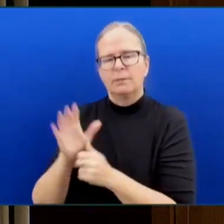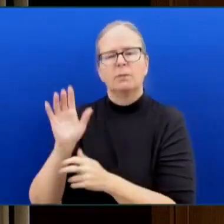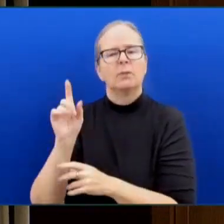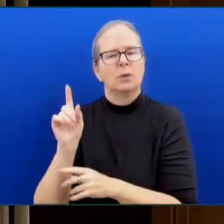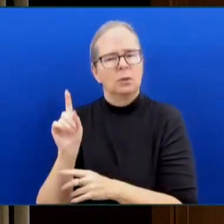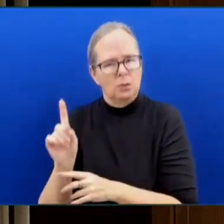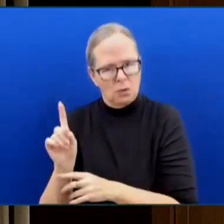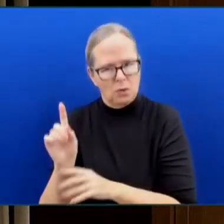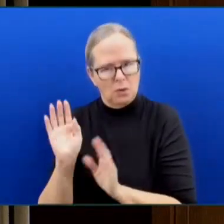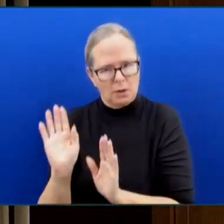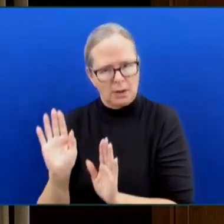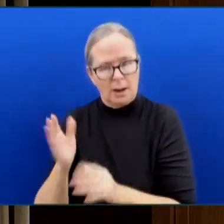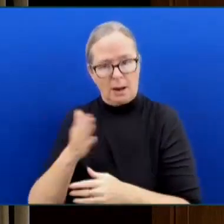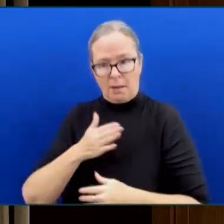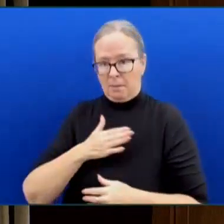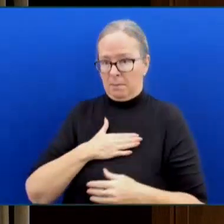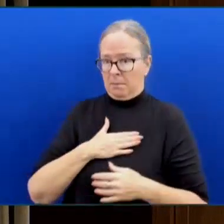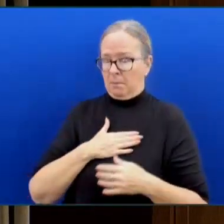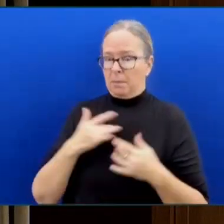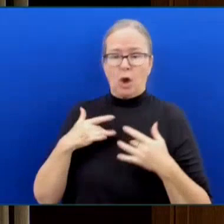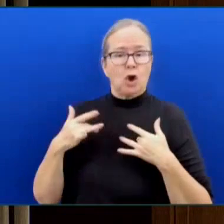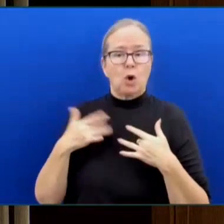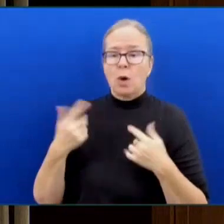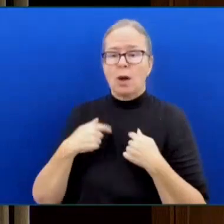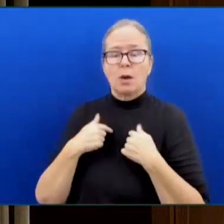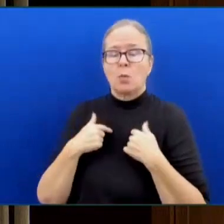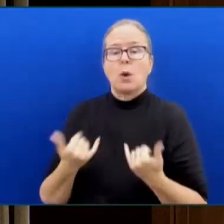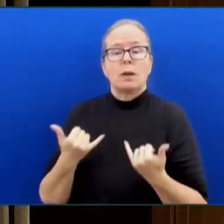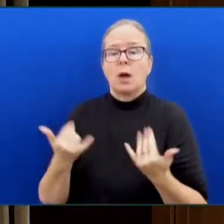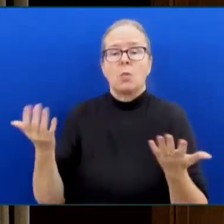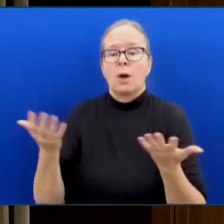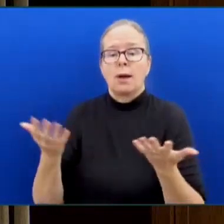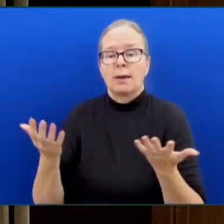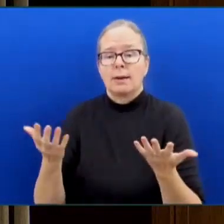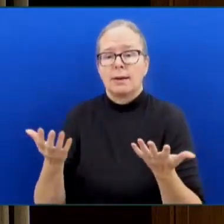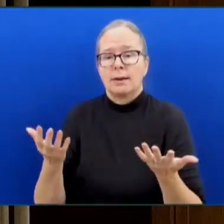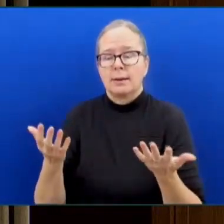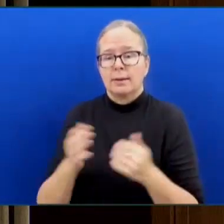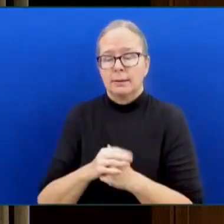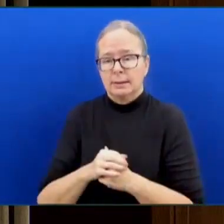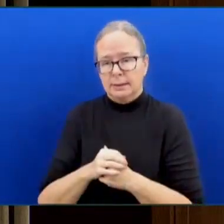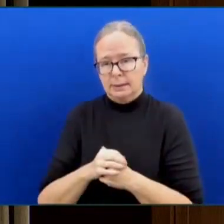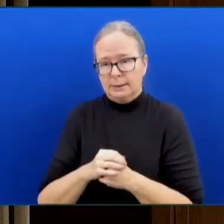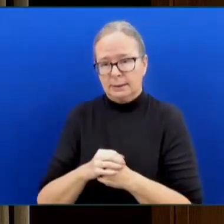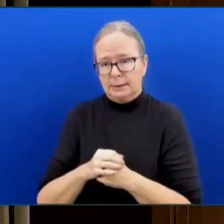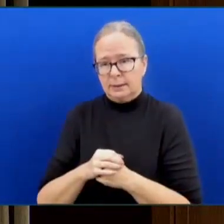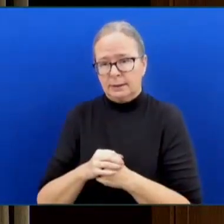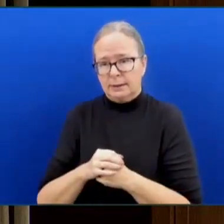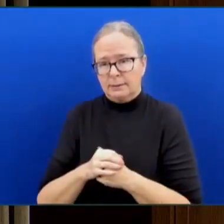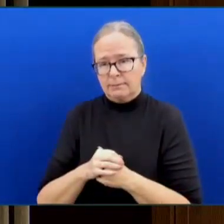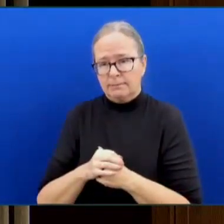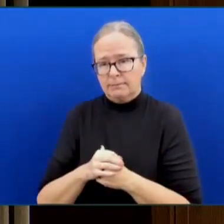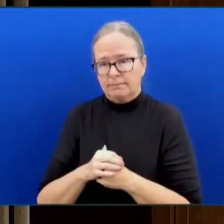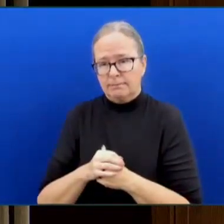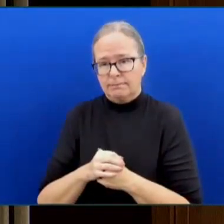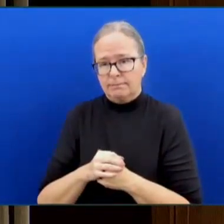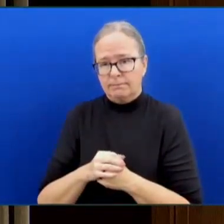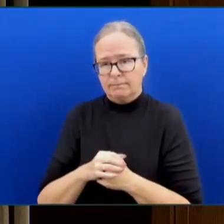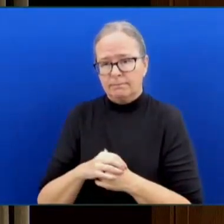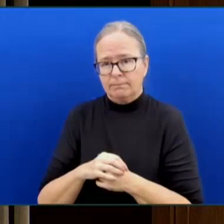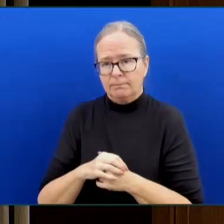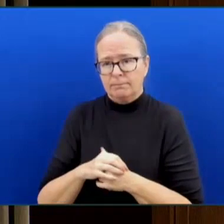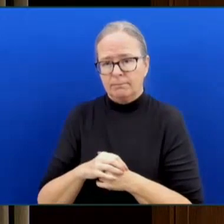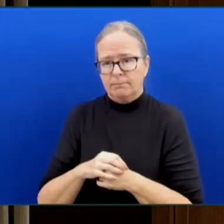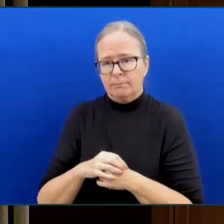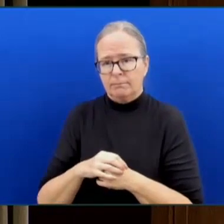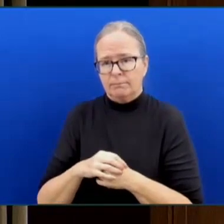concern right now is, given the kinds of comments we have heard from members of the government